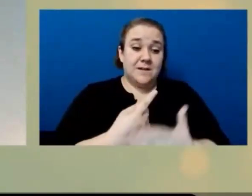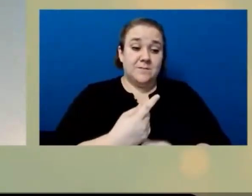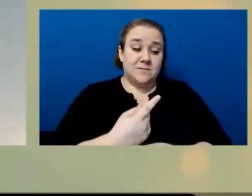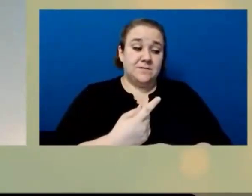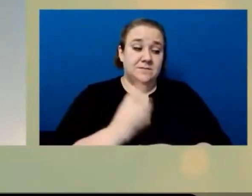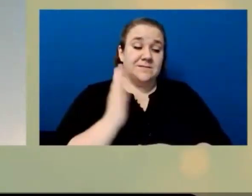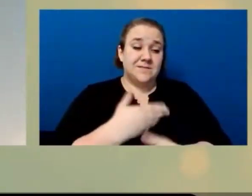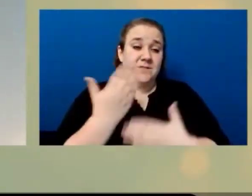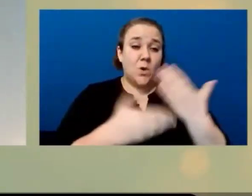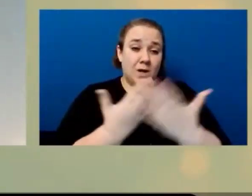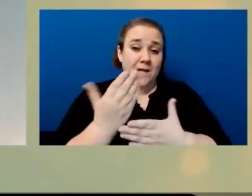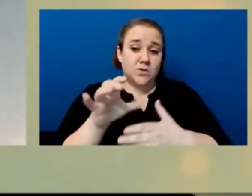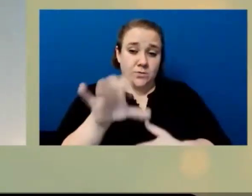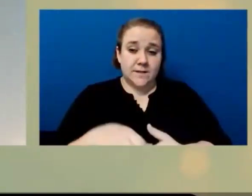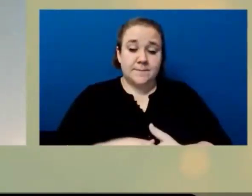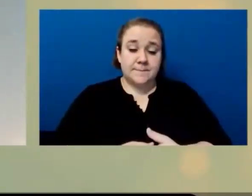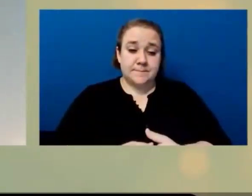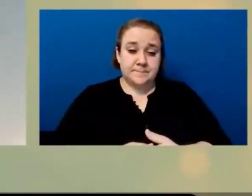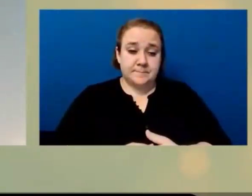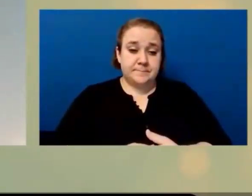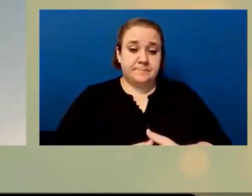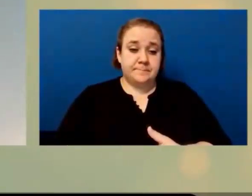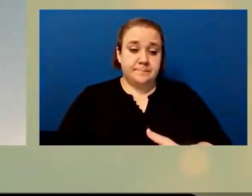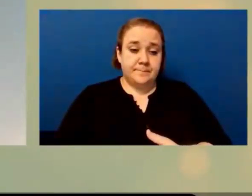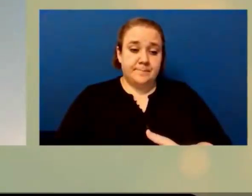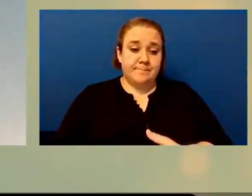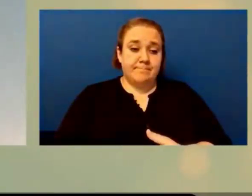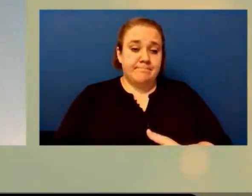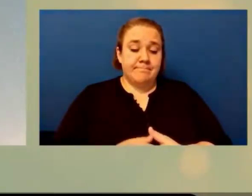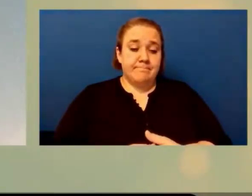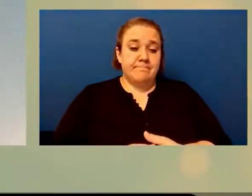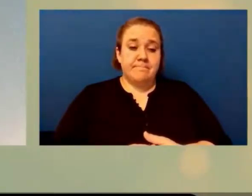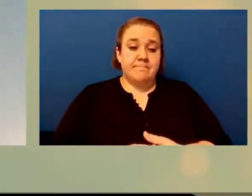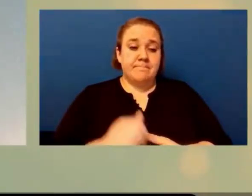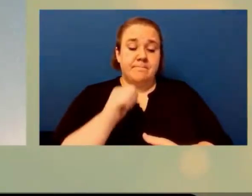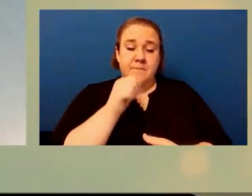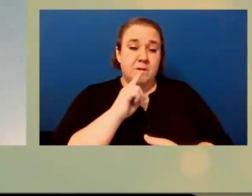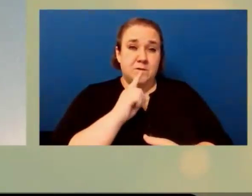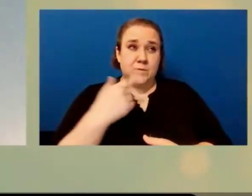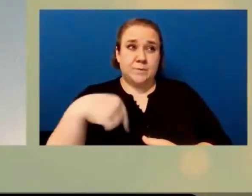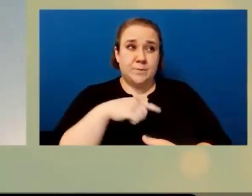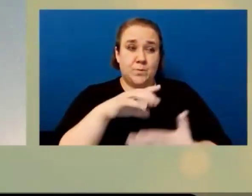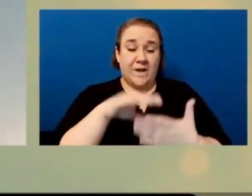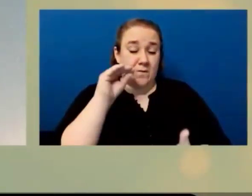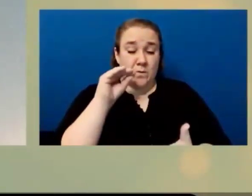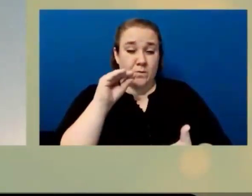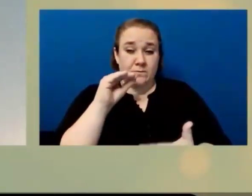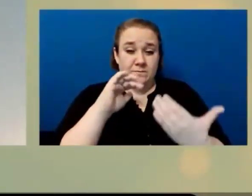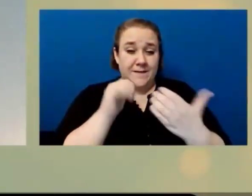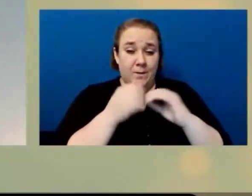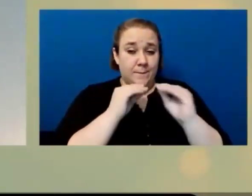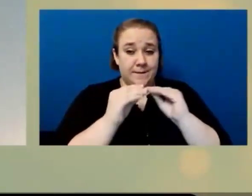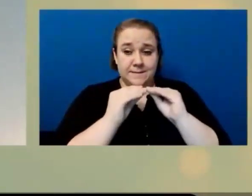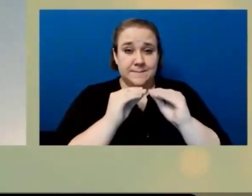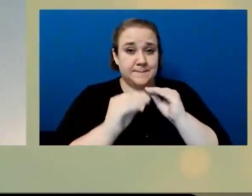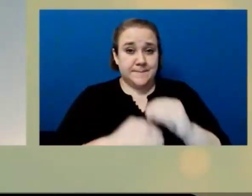Friends, I want to speak to you today of the web of life, an existential fact about which we Unitarian Universalists love